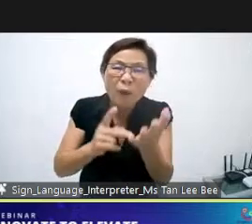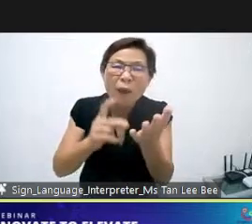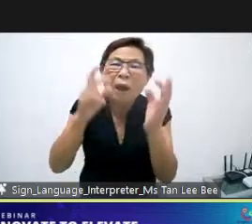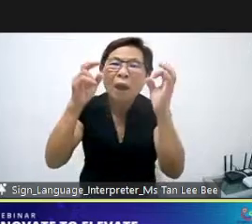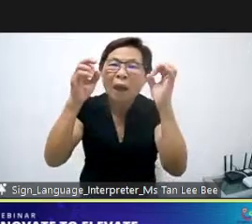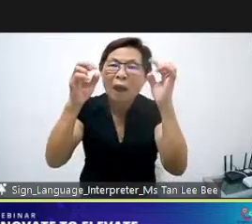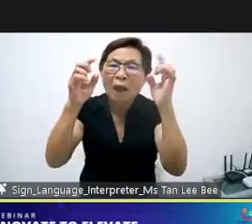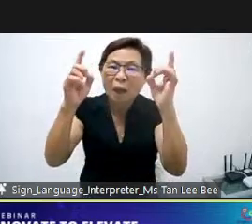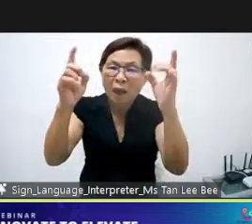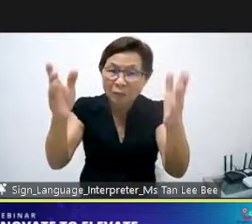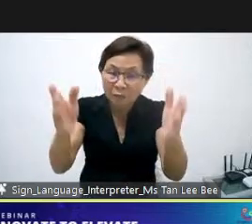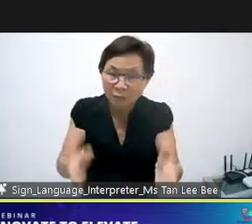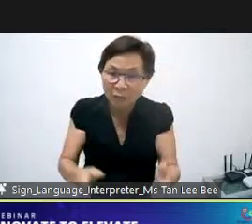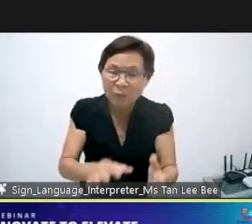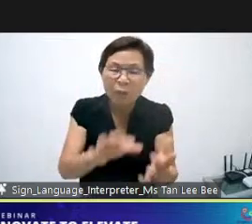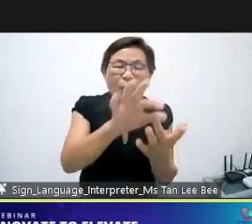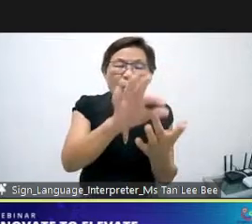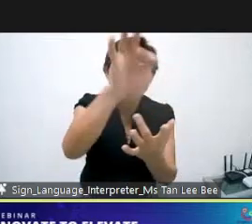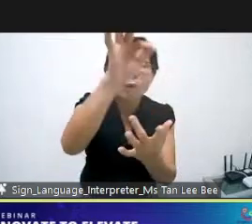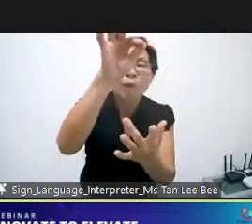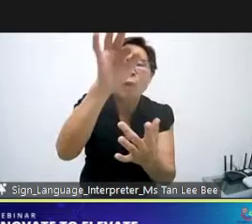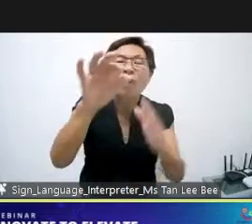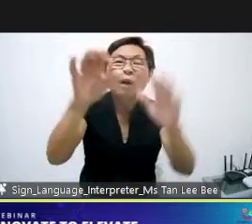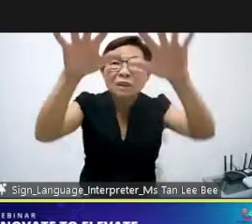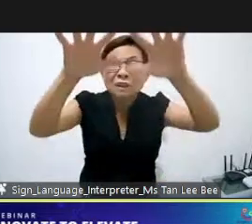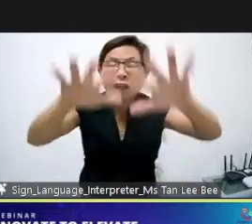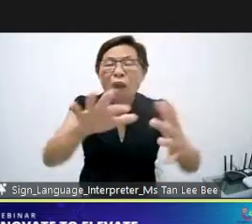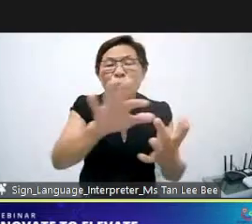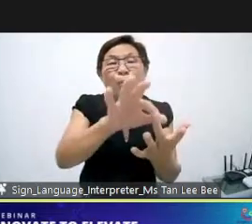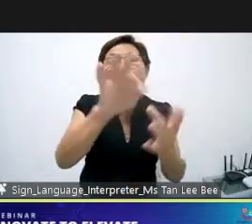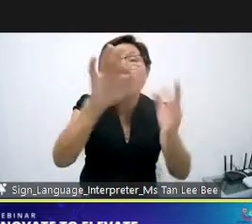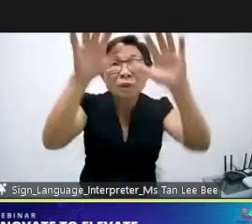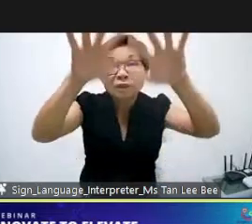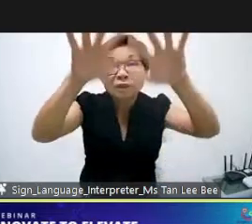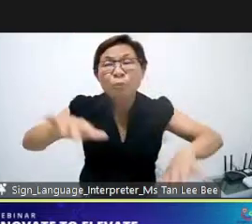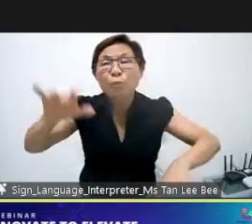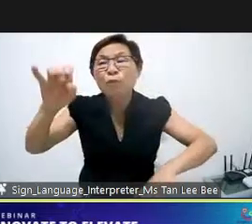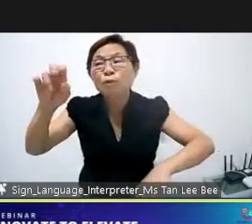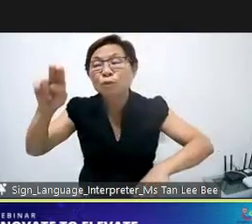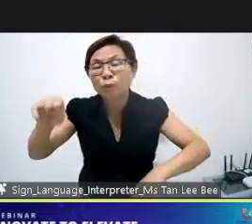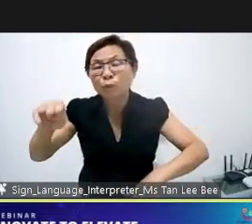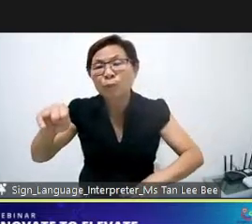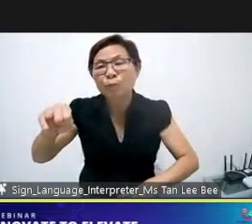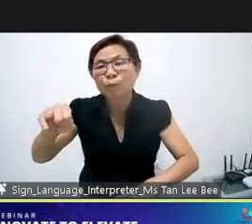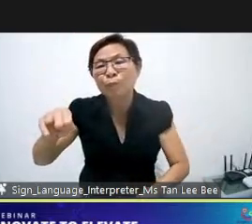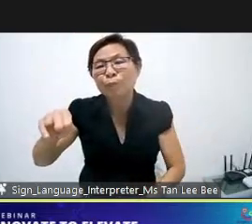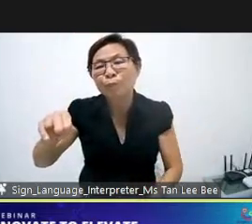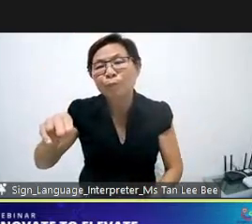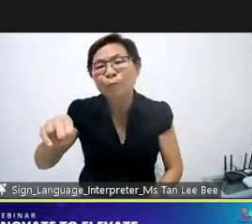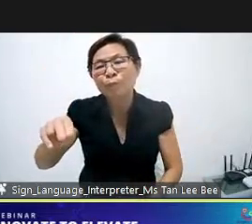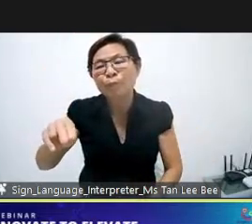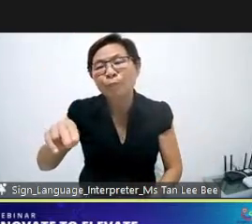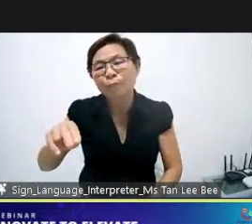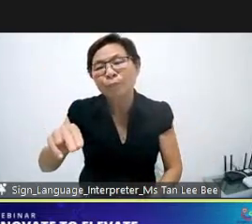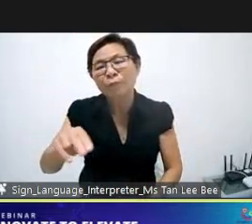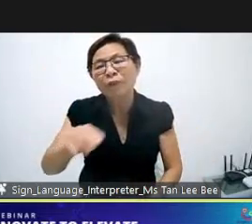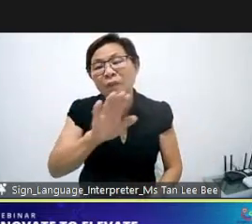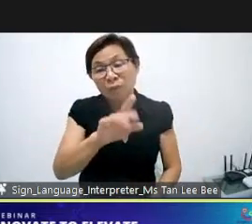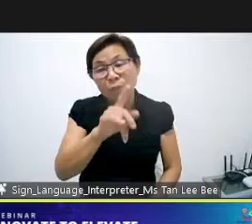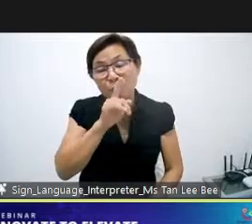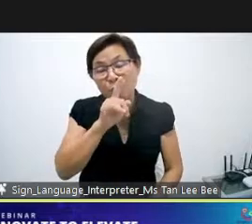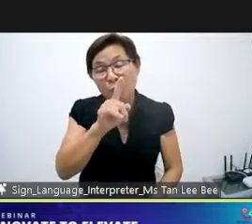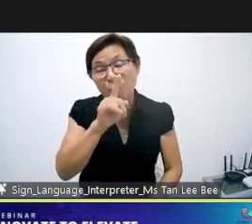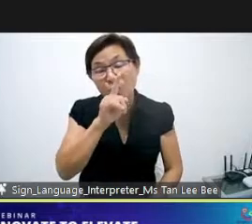the resident experts of SEAMEO SEN from December 2021 up to present. Dr. Erwin is indeed a